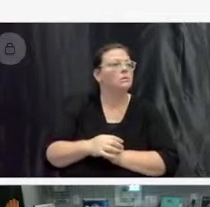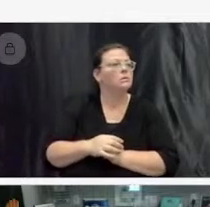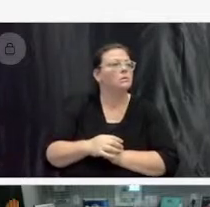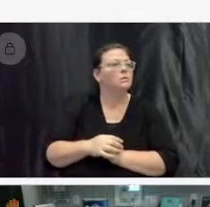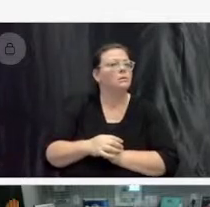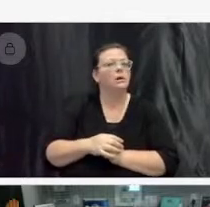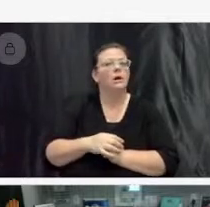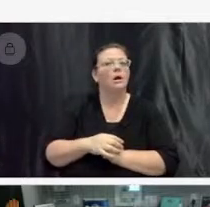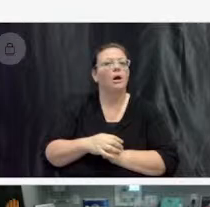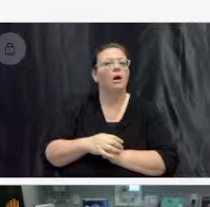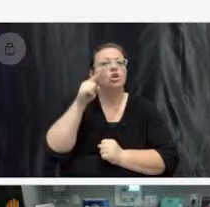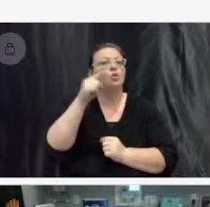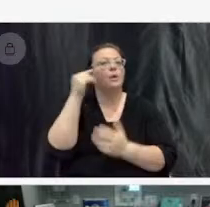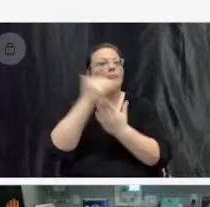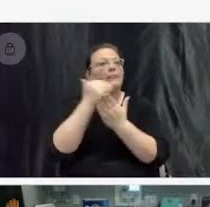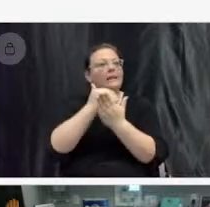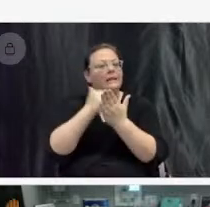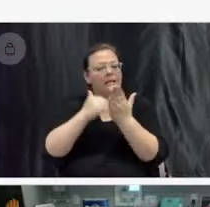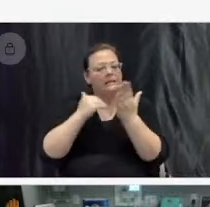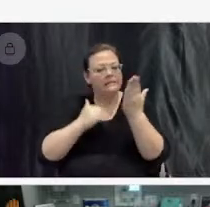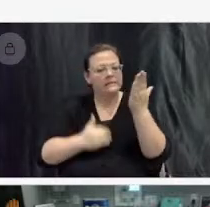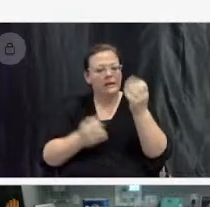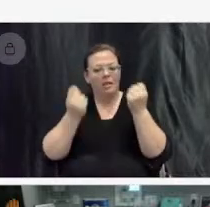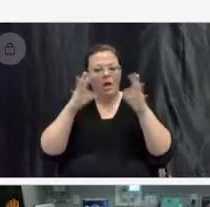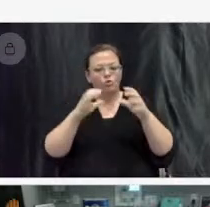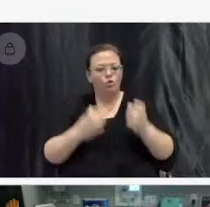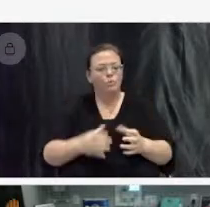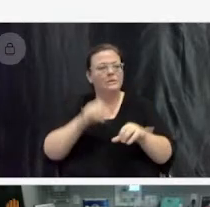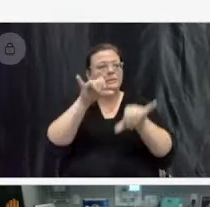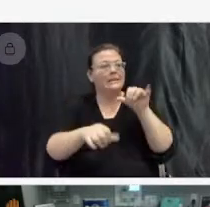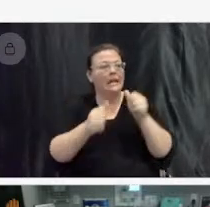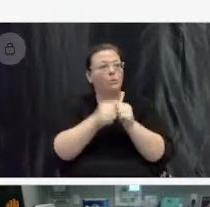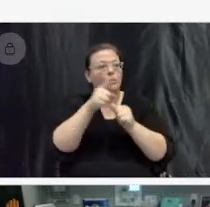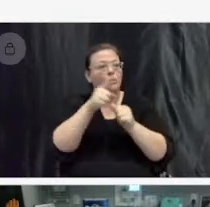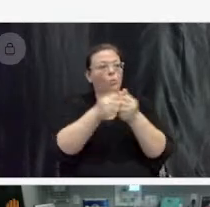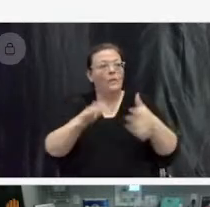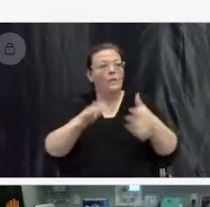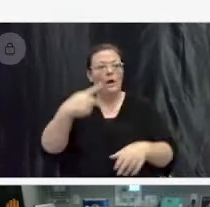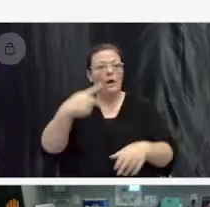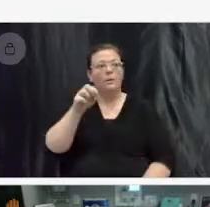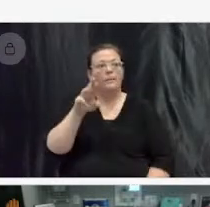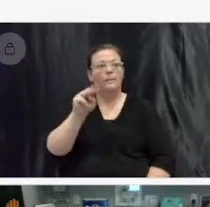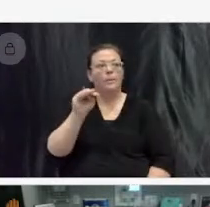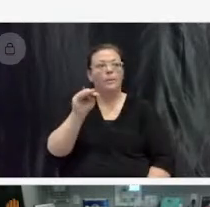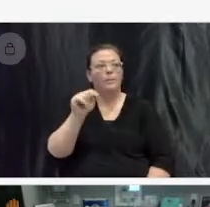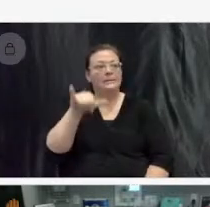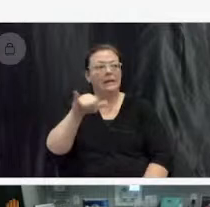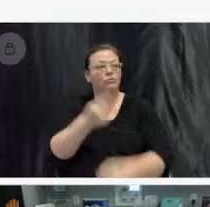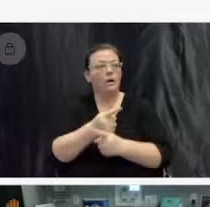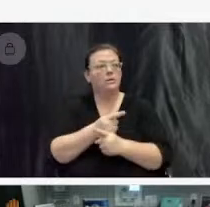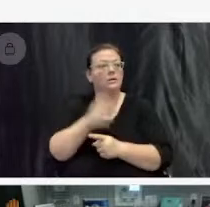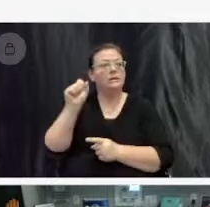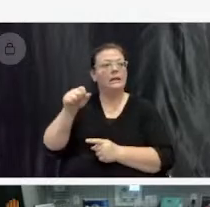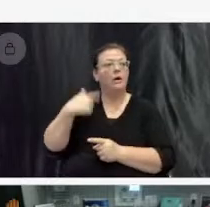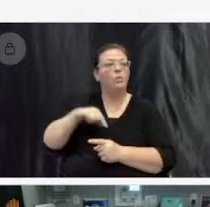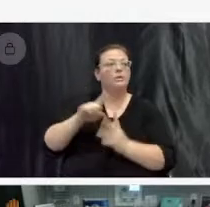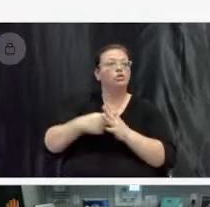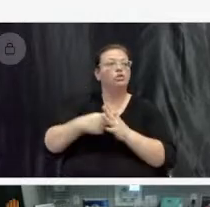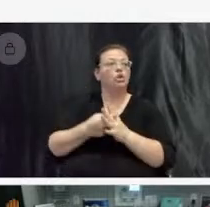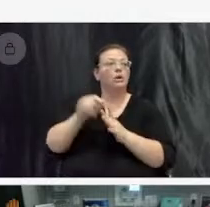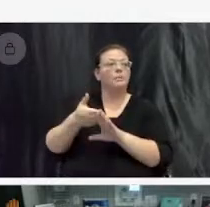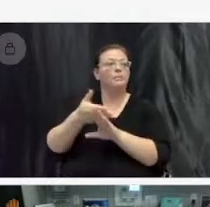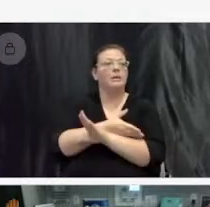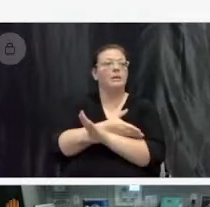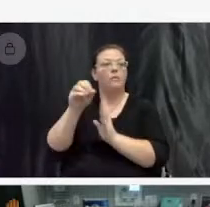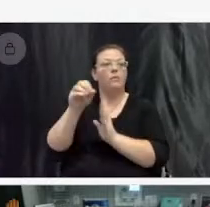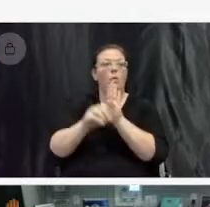You listed off a whole list of groups that have been staying with you without a permit. Is that correct? Yeah, we started this before the ordinance